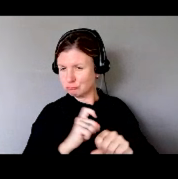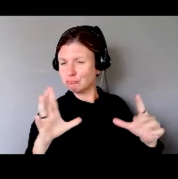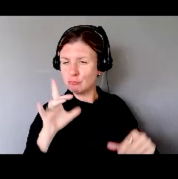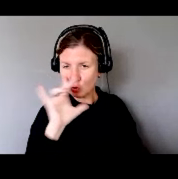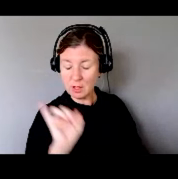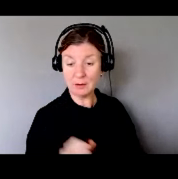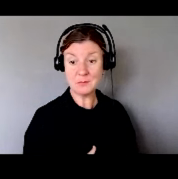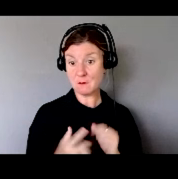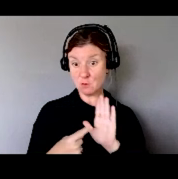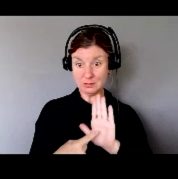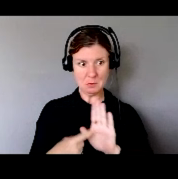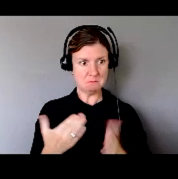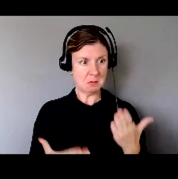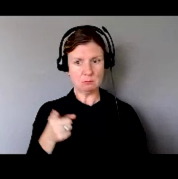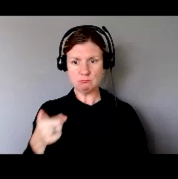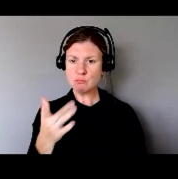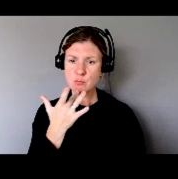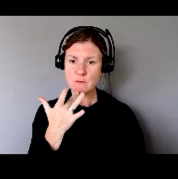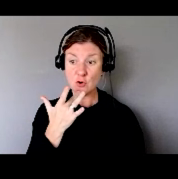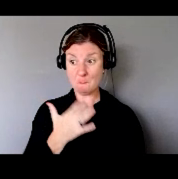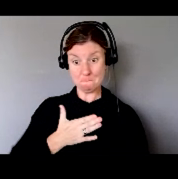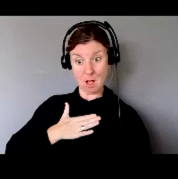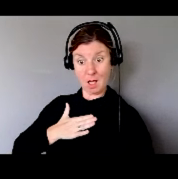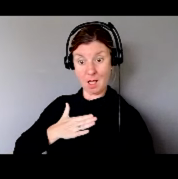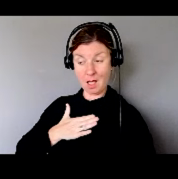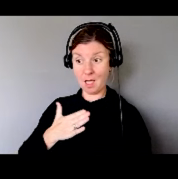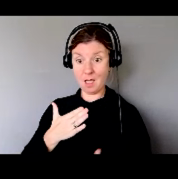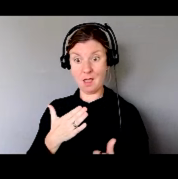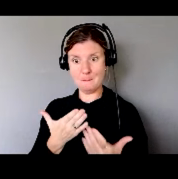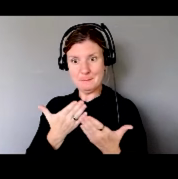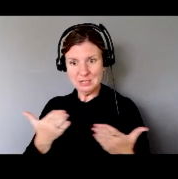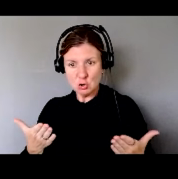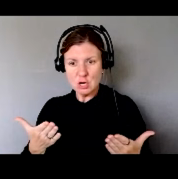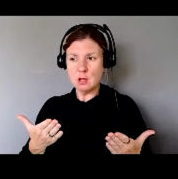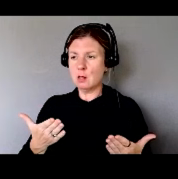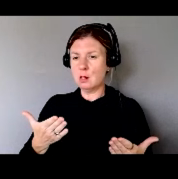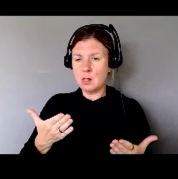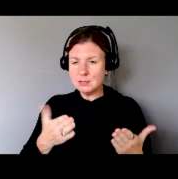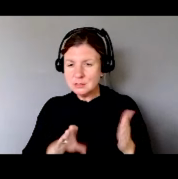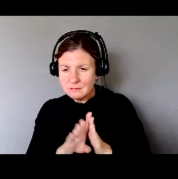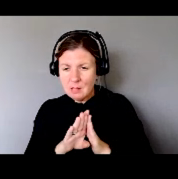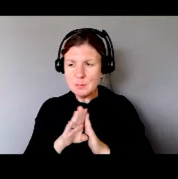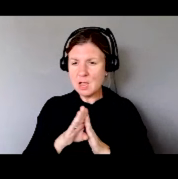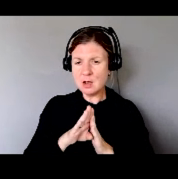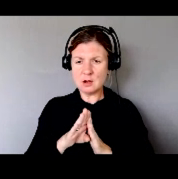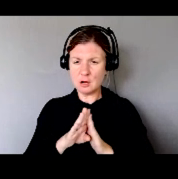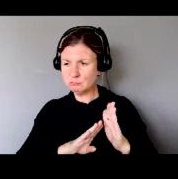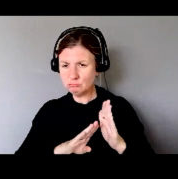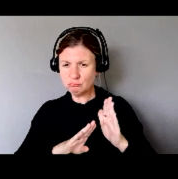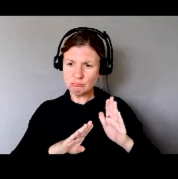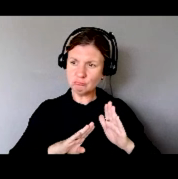the artist might wish to reduce their budget for material and fabrication and put more